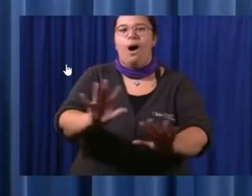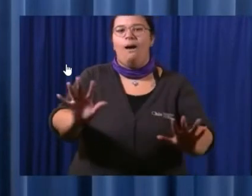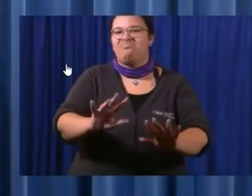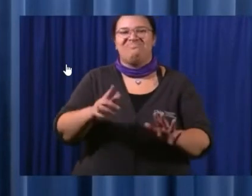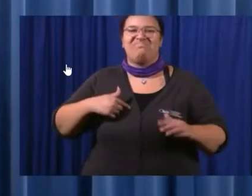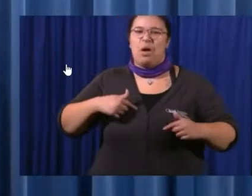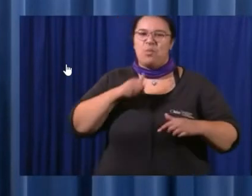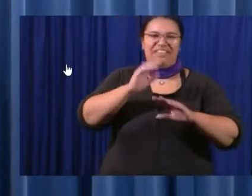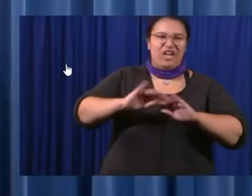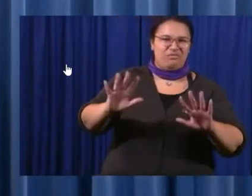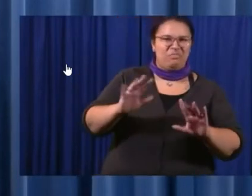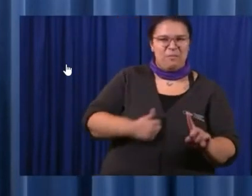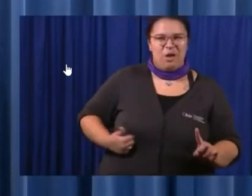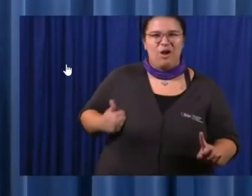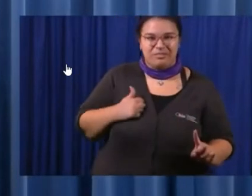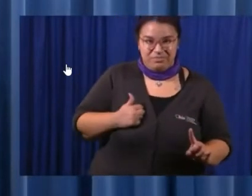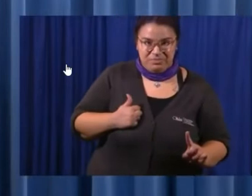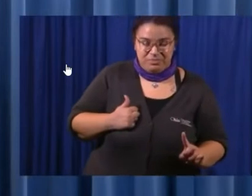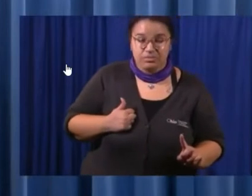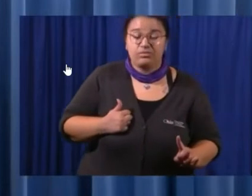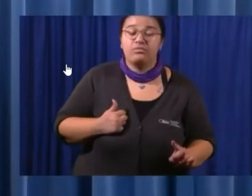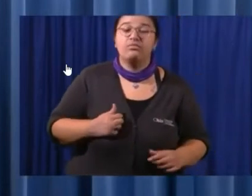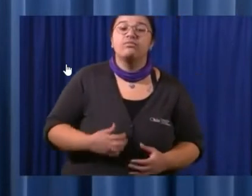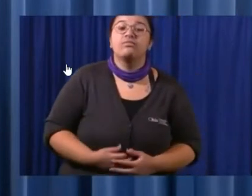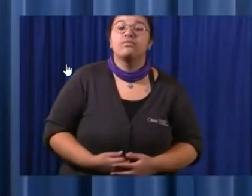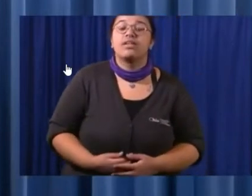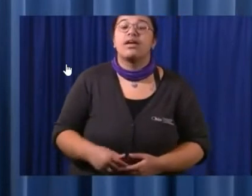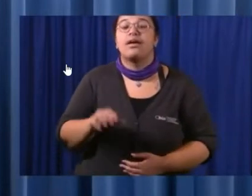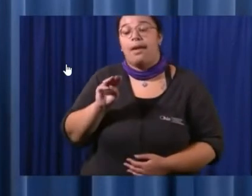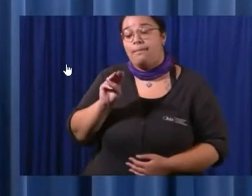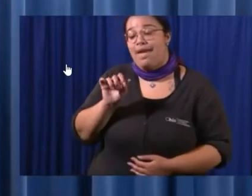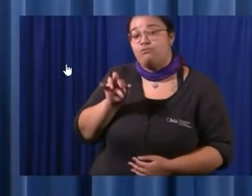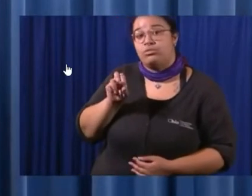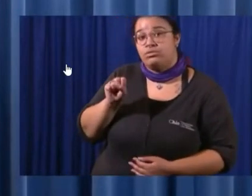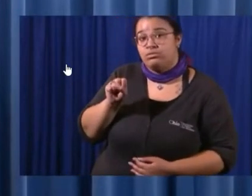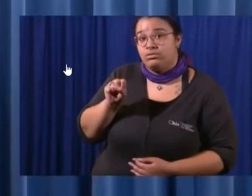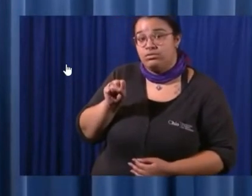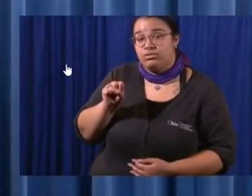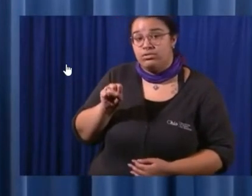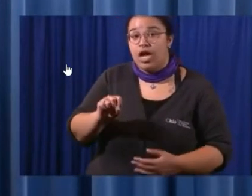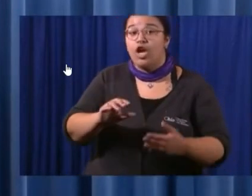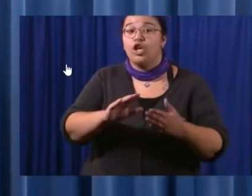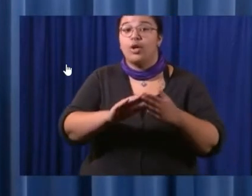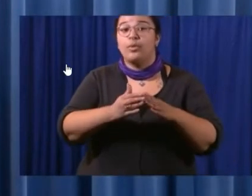It is giving mayors and community members